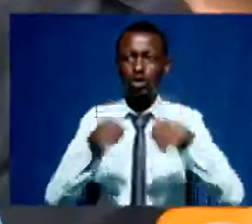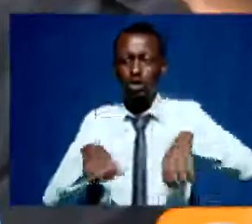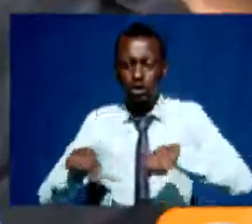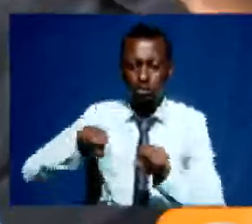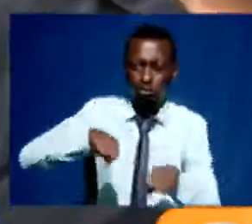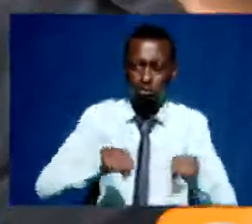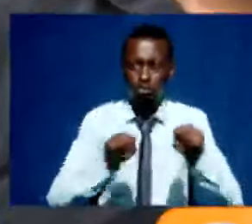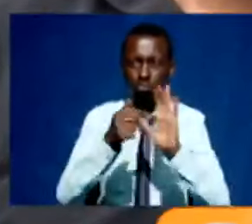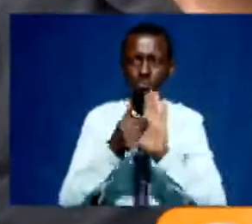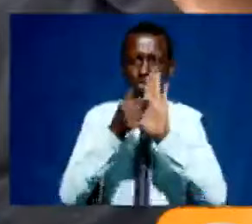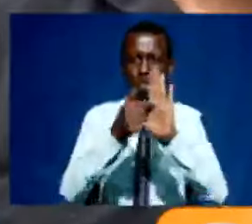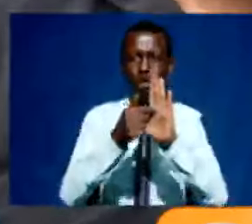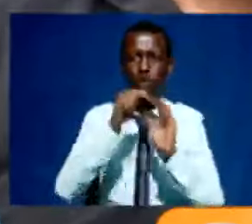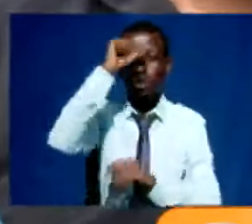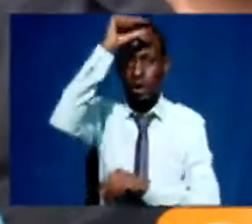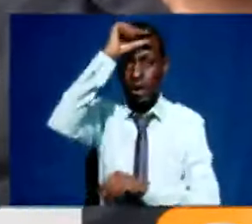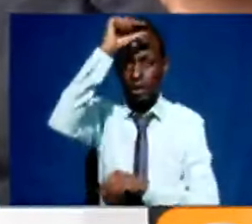There are a lot of reforms the government